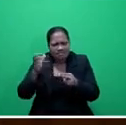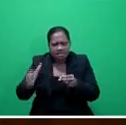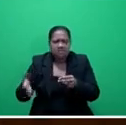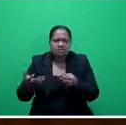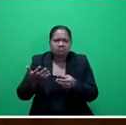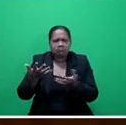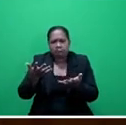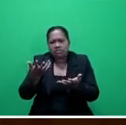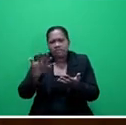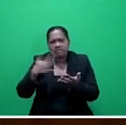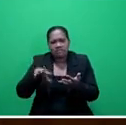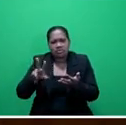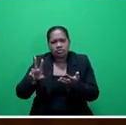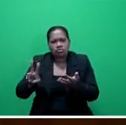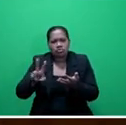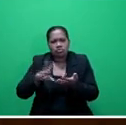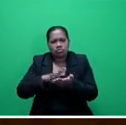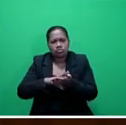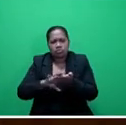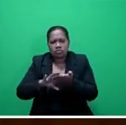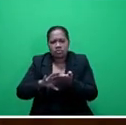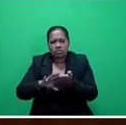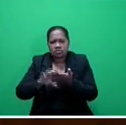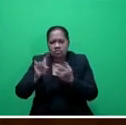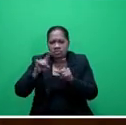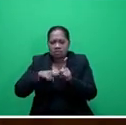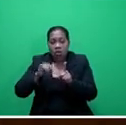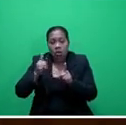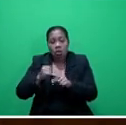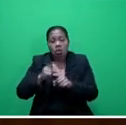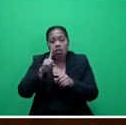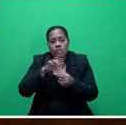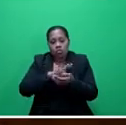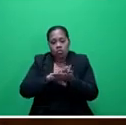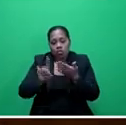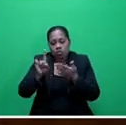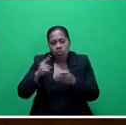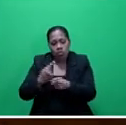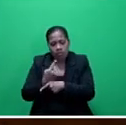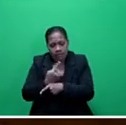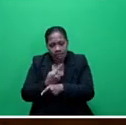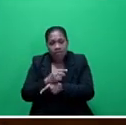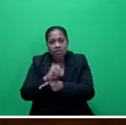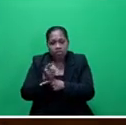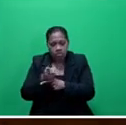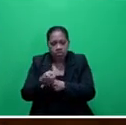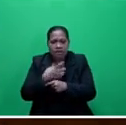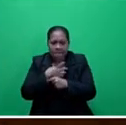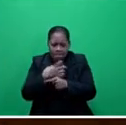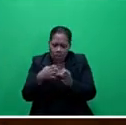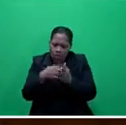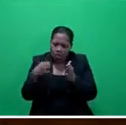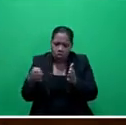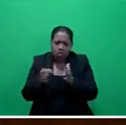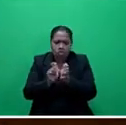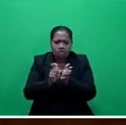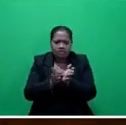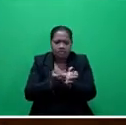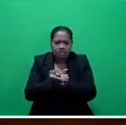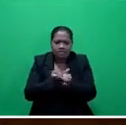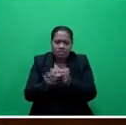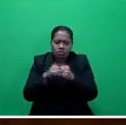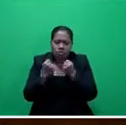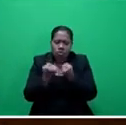per annum or $1 per week. The product was further extended to civil servants and social welfare